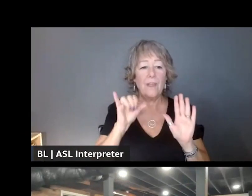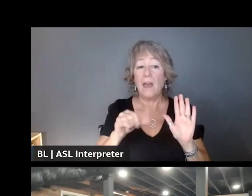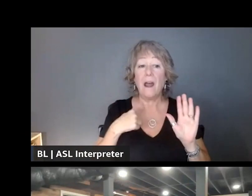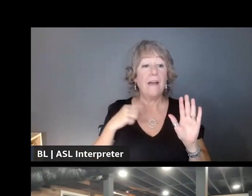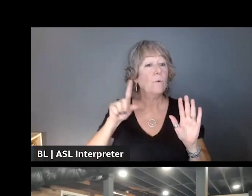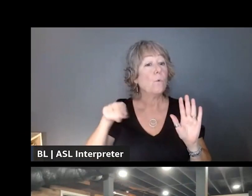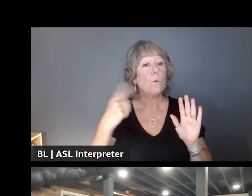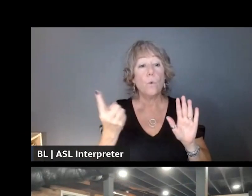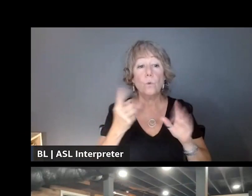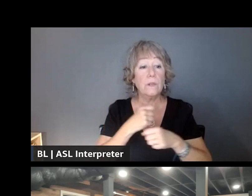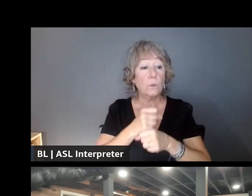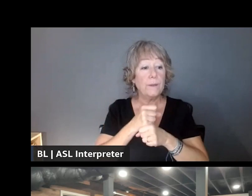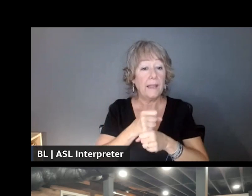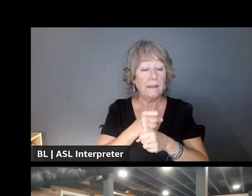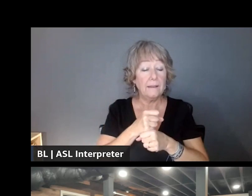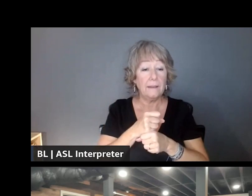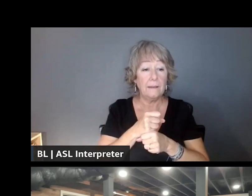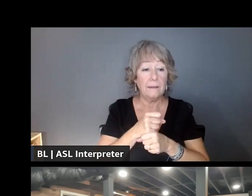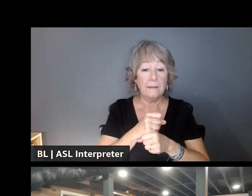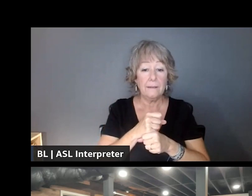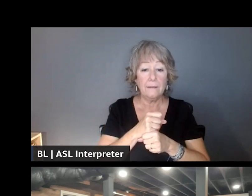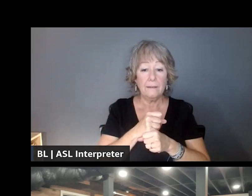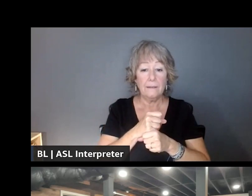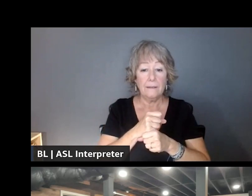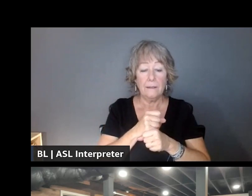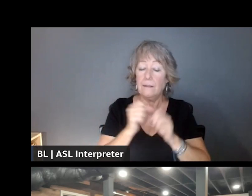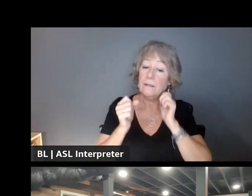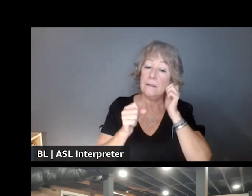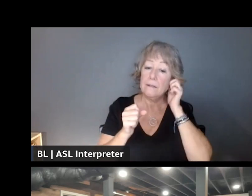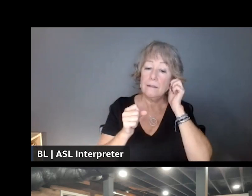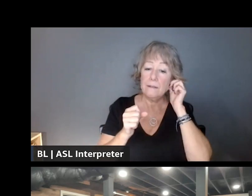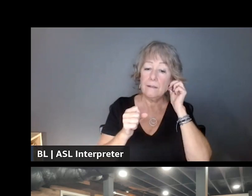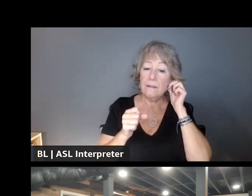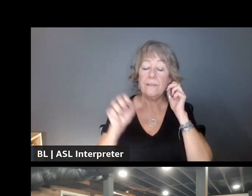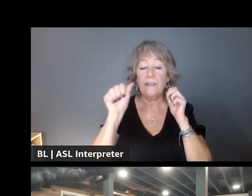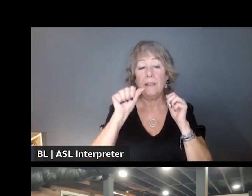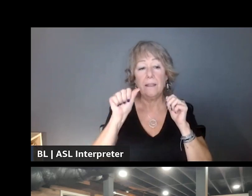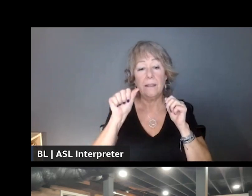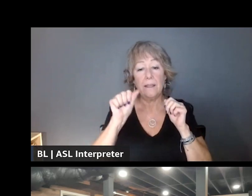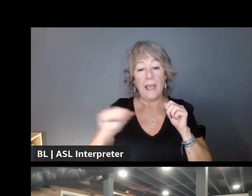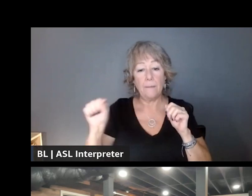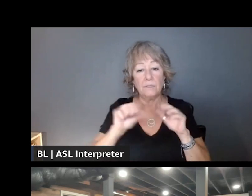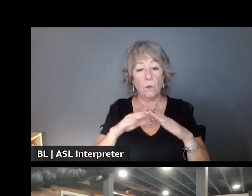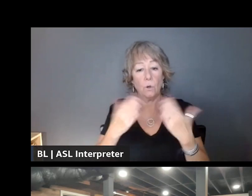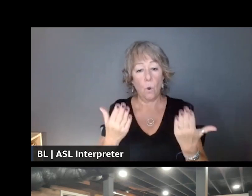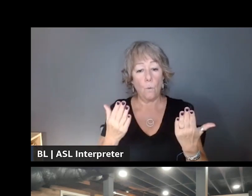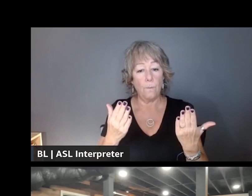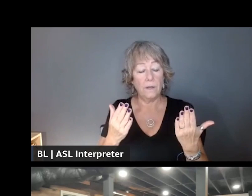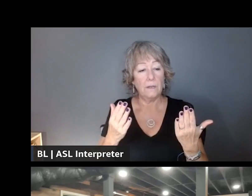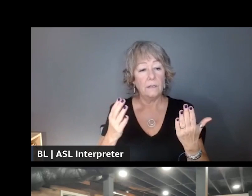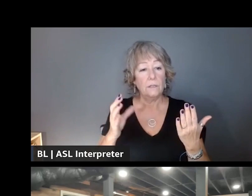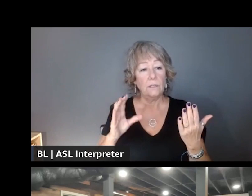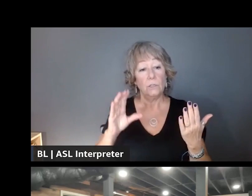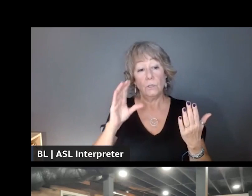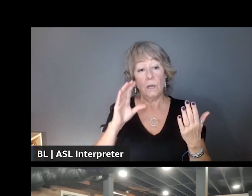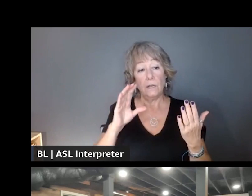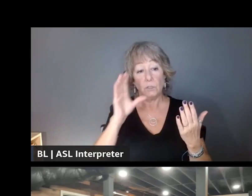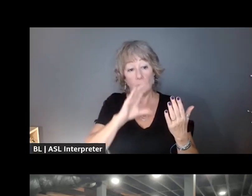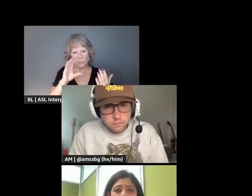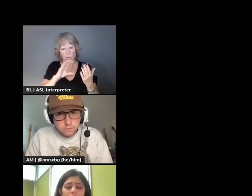created the serverless Amazon OpenSearch Serverless and where I'll be